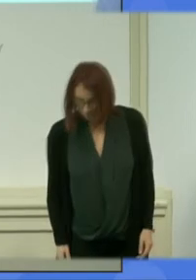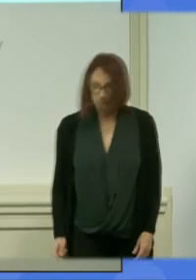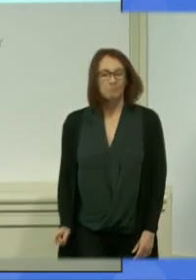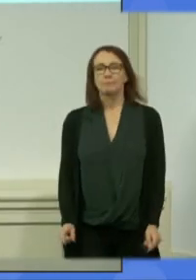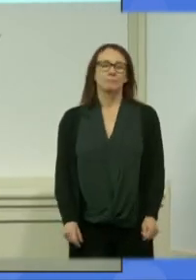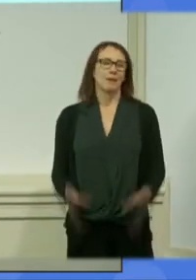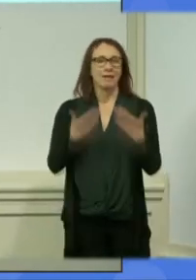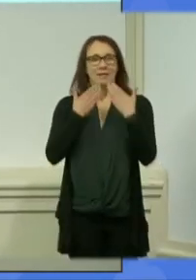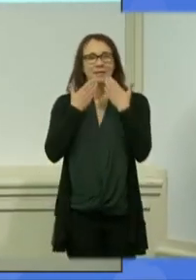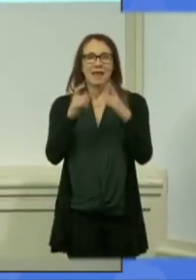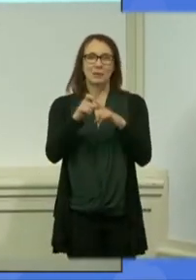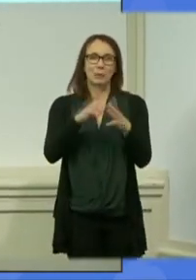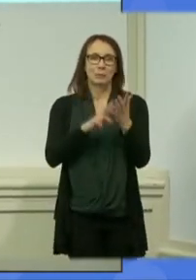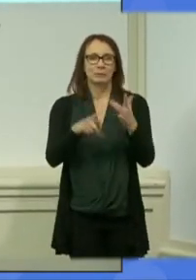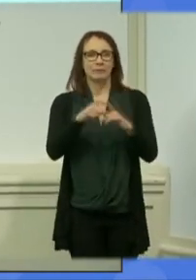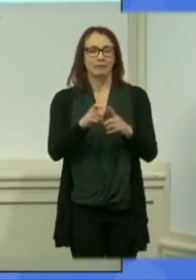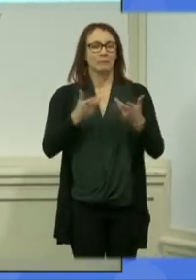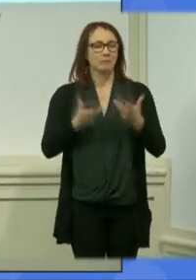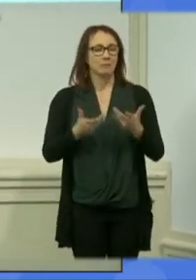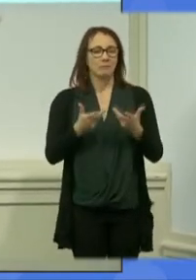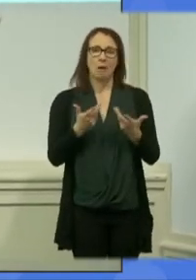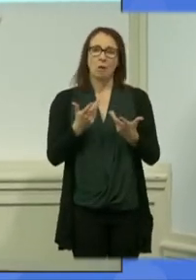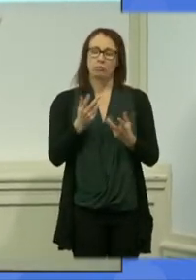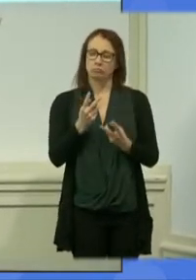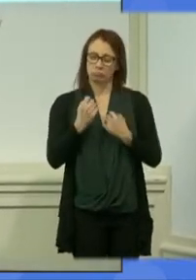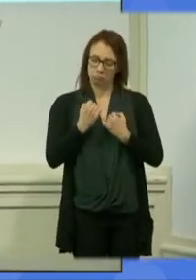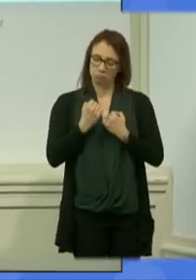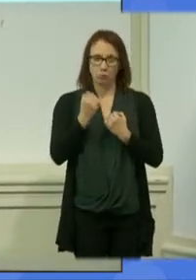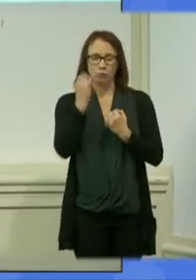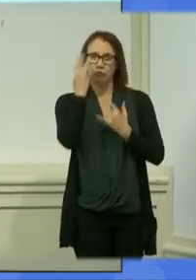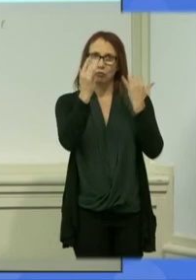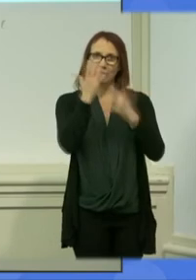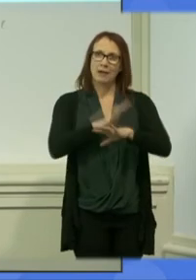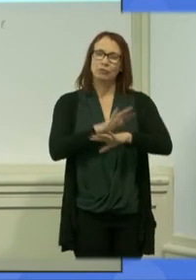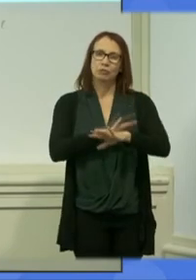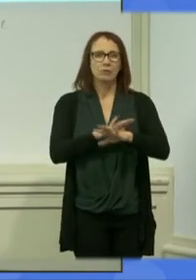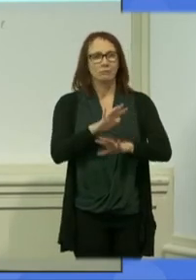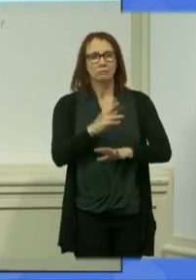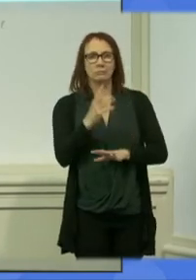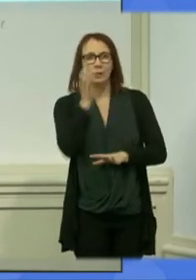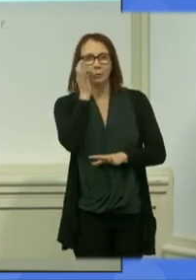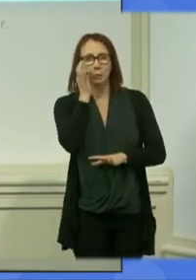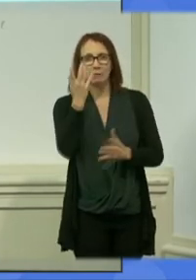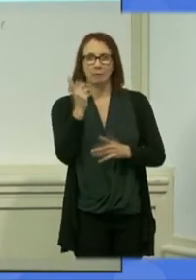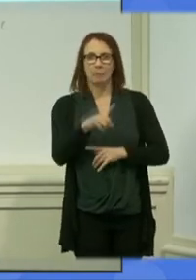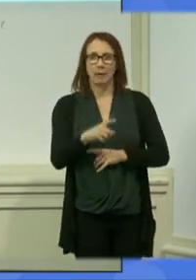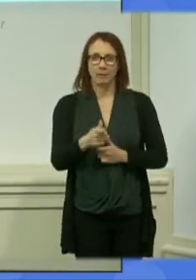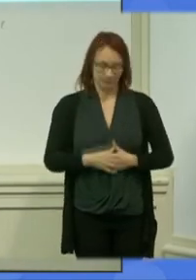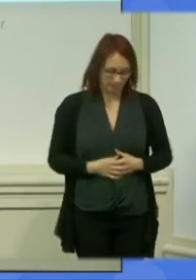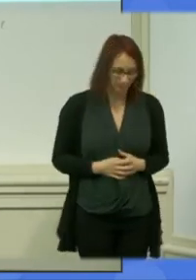Thank you so much, David. Okay, so now we're just going to reflect a bit on what we've heard for the next couple of minutes, and then we'll be back to hear from Charlotte.